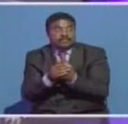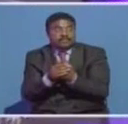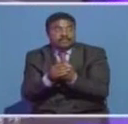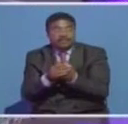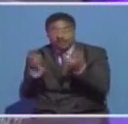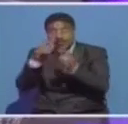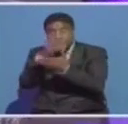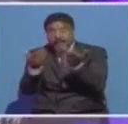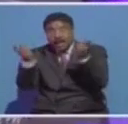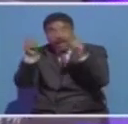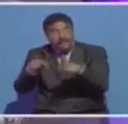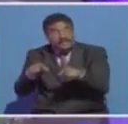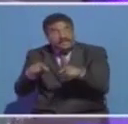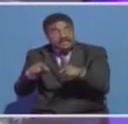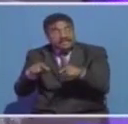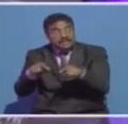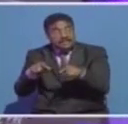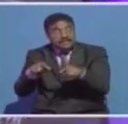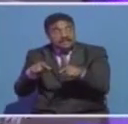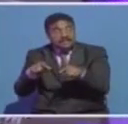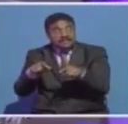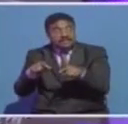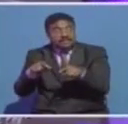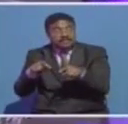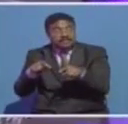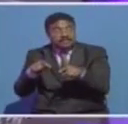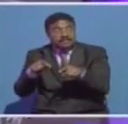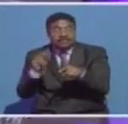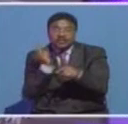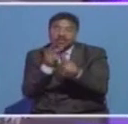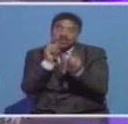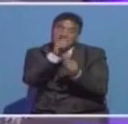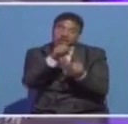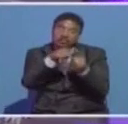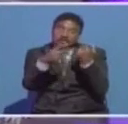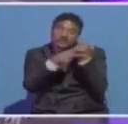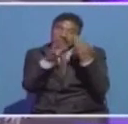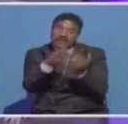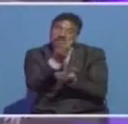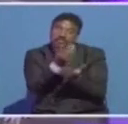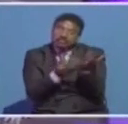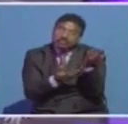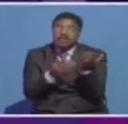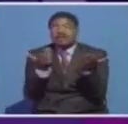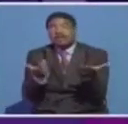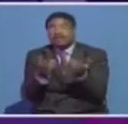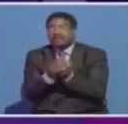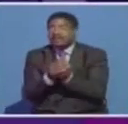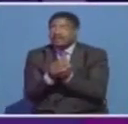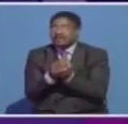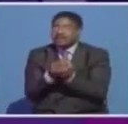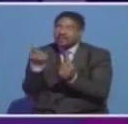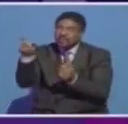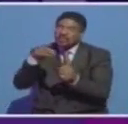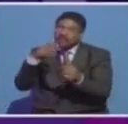something happens that has not been budgeted for, we turn to the Treasury to release funding from the contingency. Yes. Do you have, are you funded